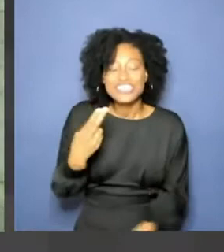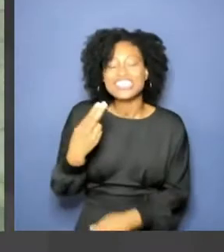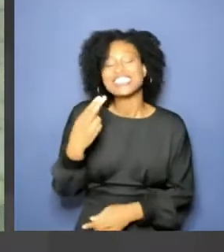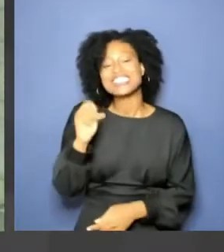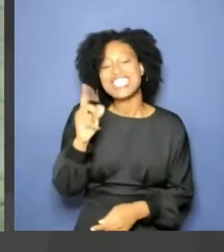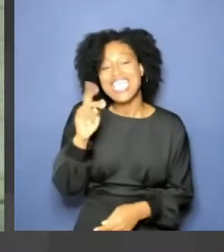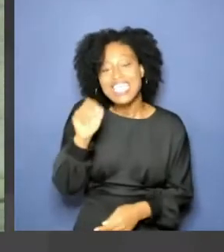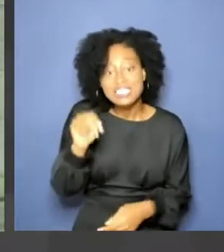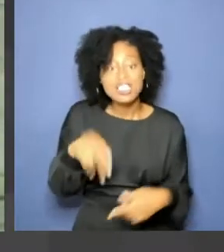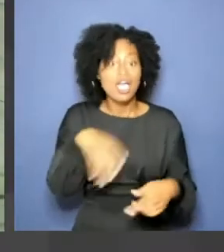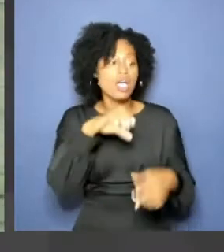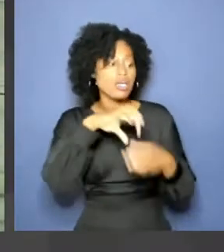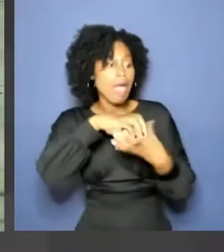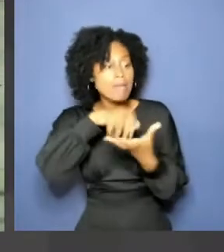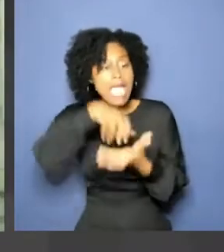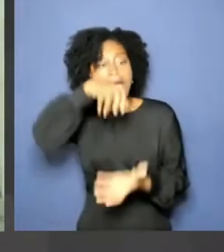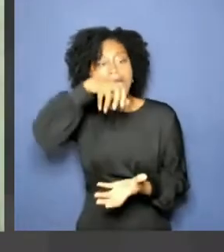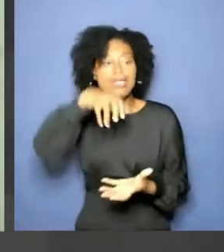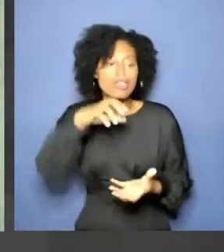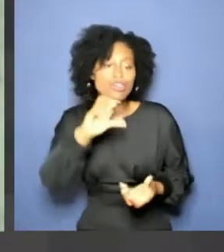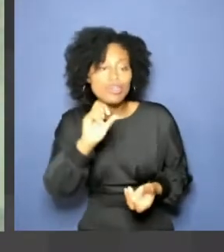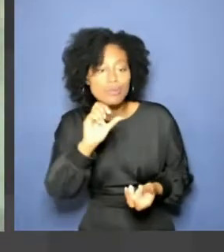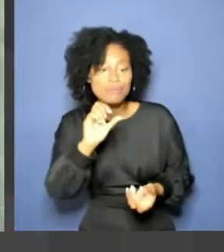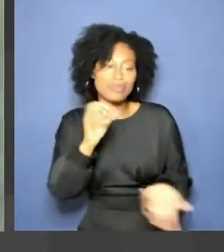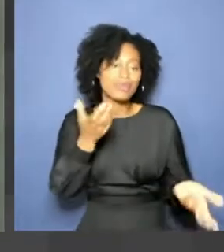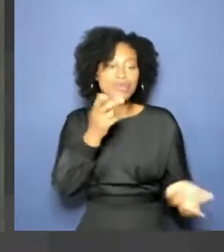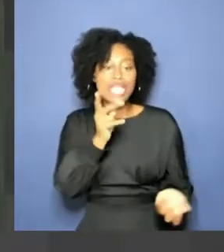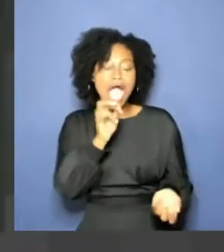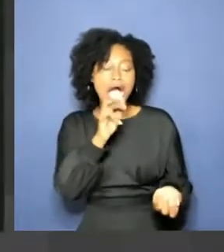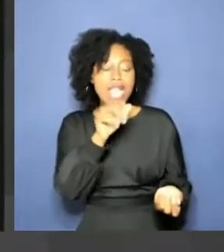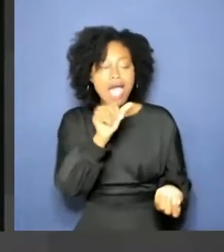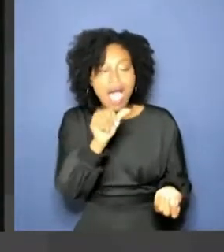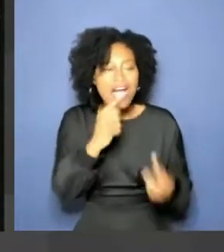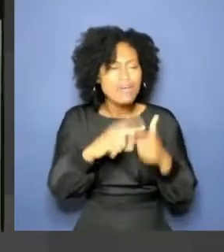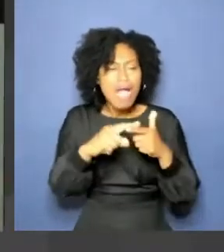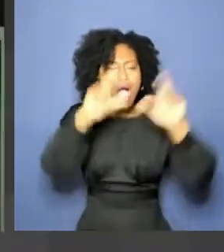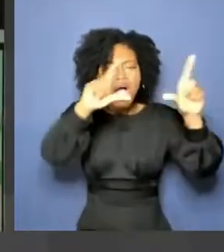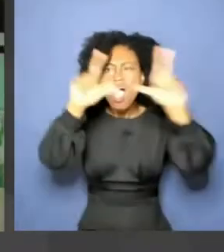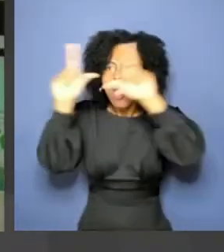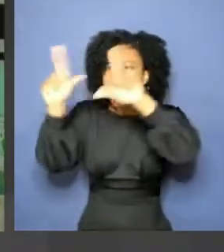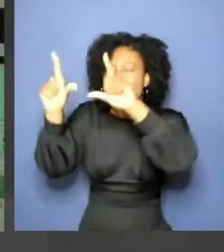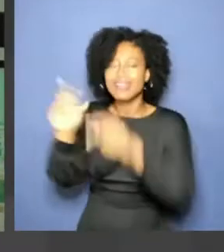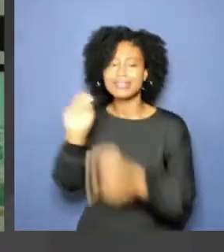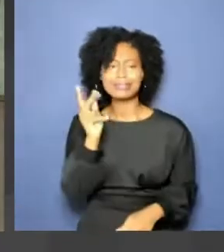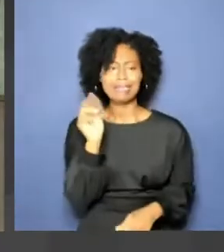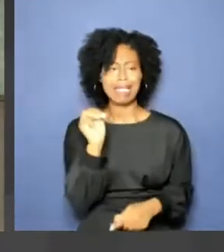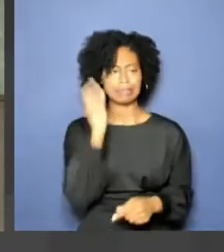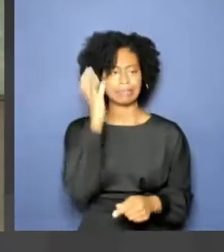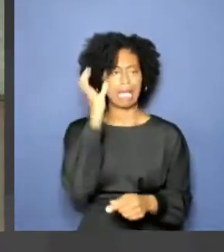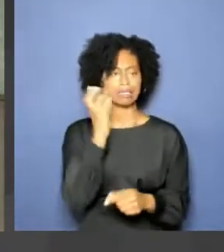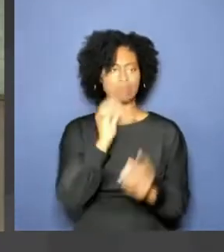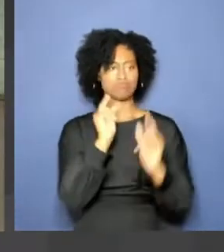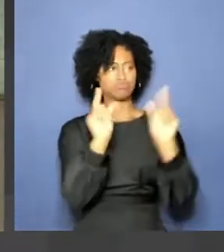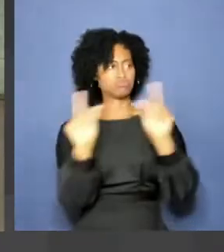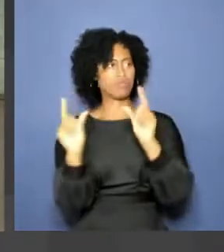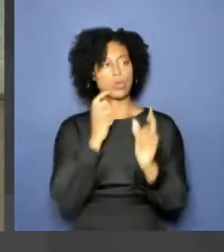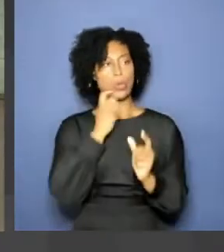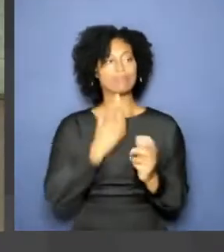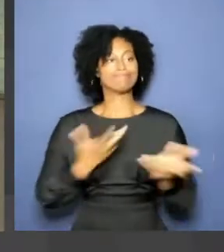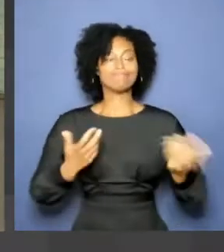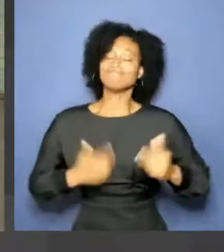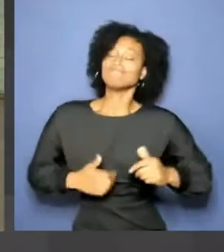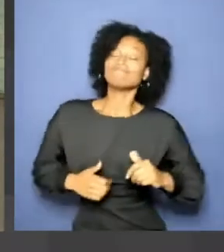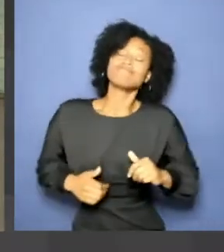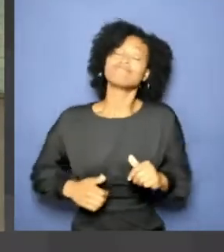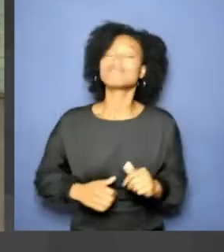It was so cool just seeing all of their skins and worlds and concepts all on the wall. They are really amazing. I mean, the creativity